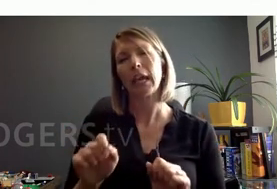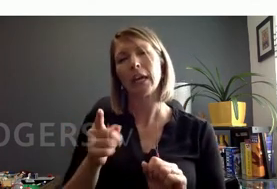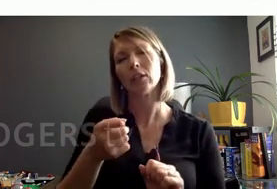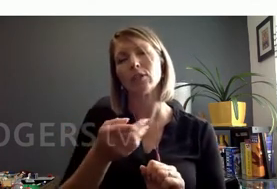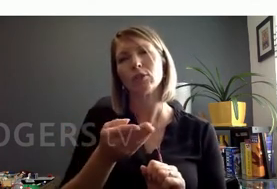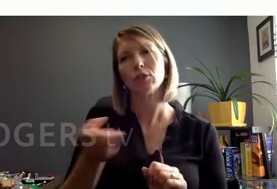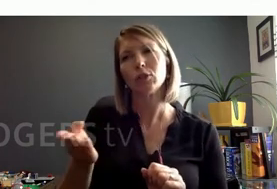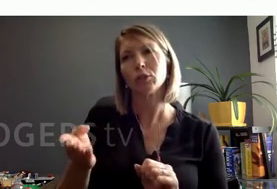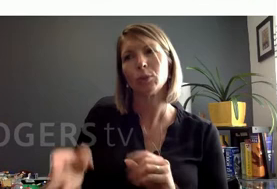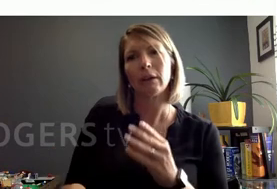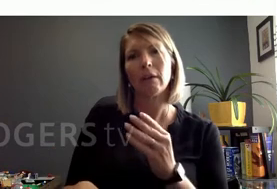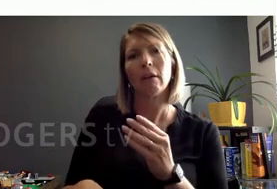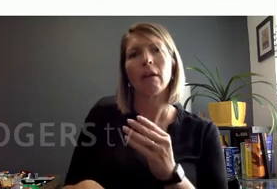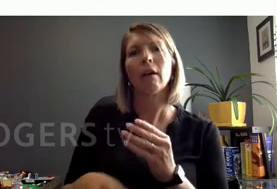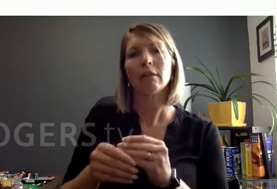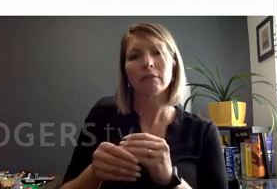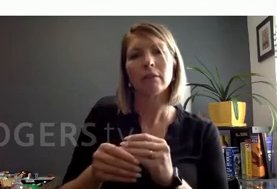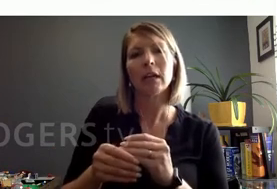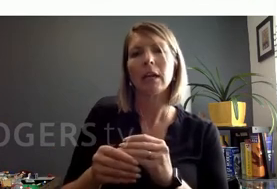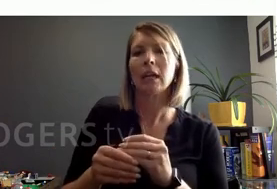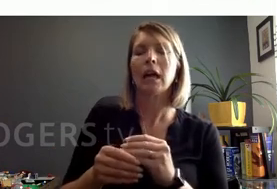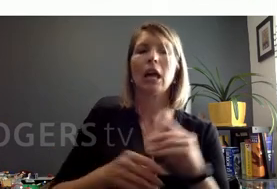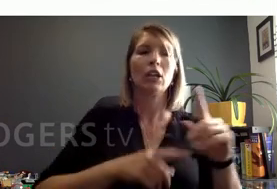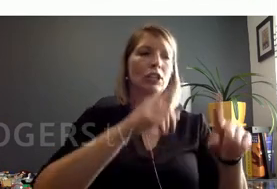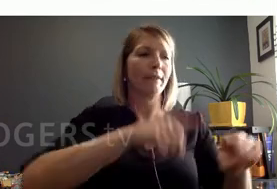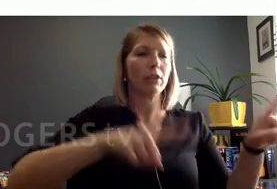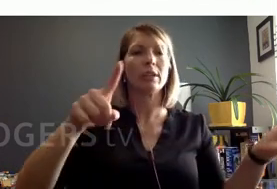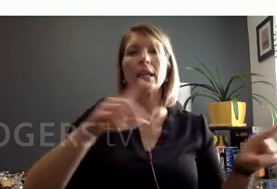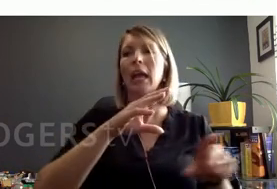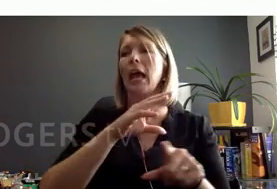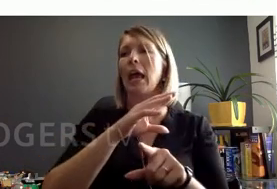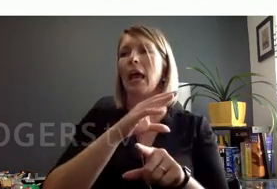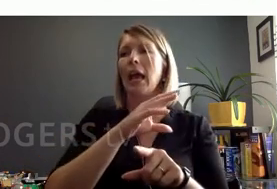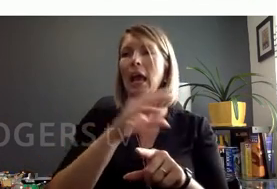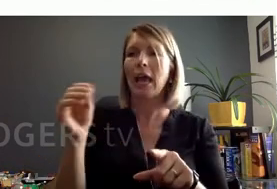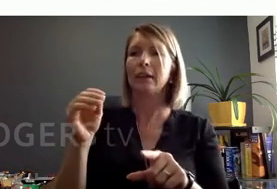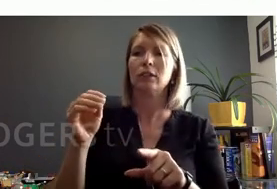how diversity and multiculturalism are celebrated and embraced at RBC?